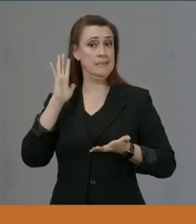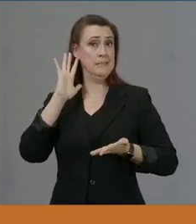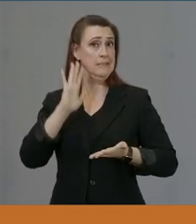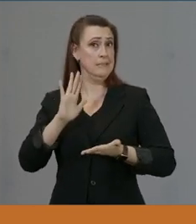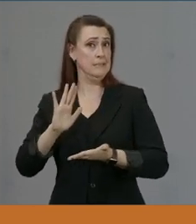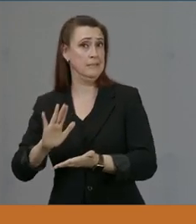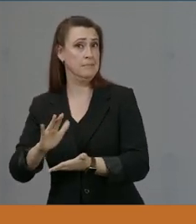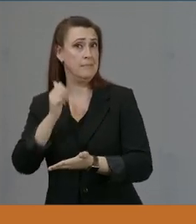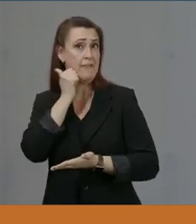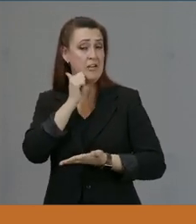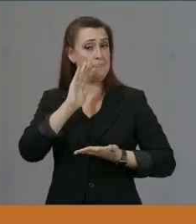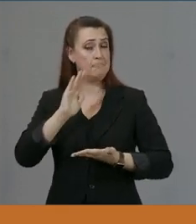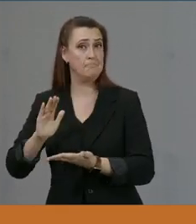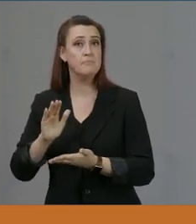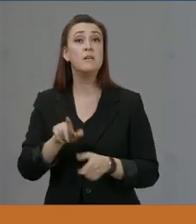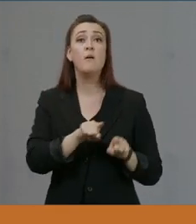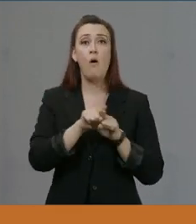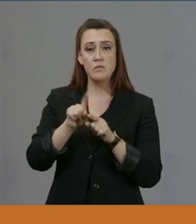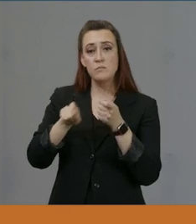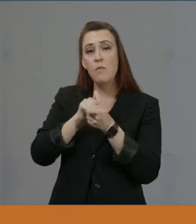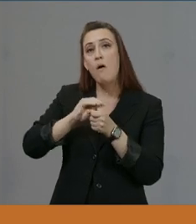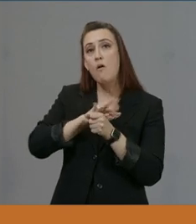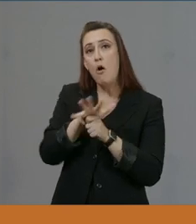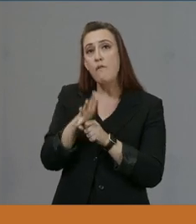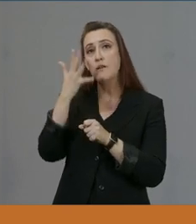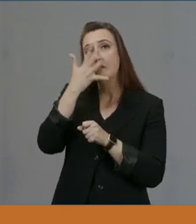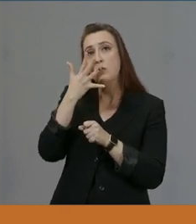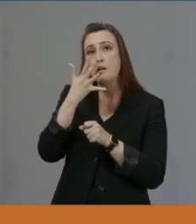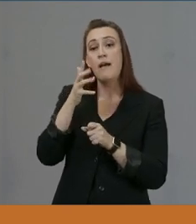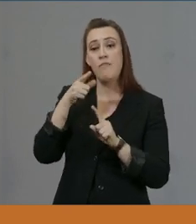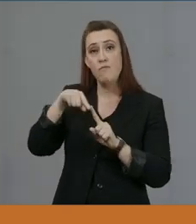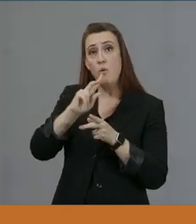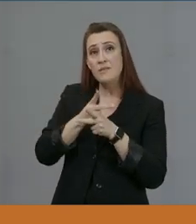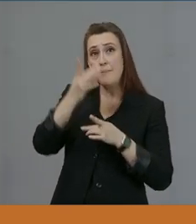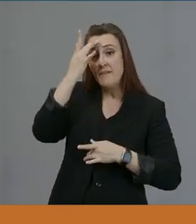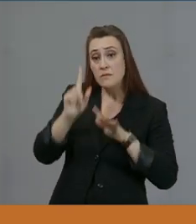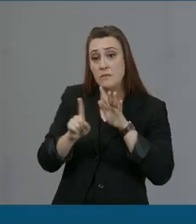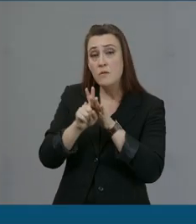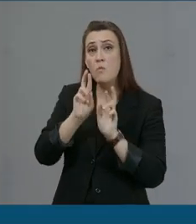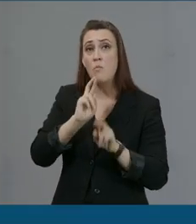COVID-like syndromic cases reported within a 14-day period.